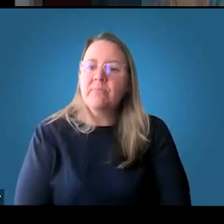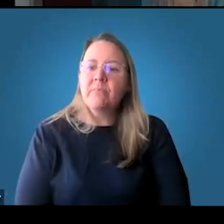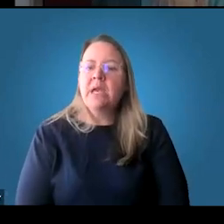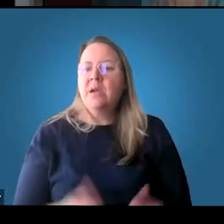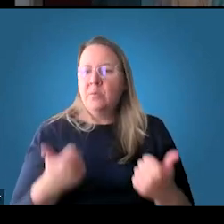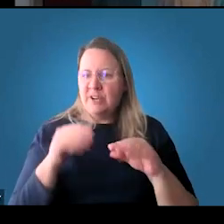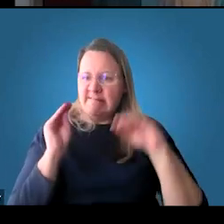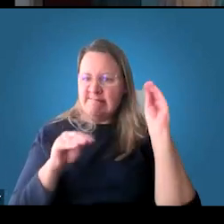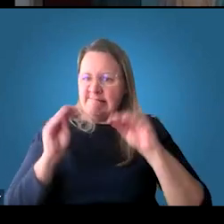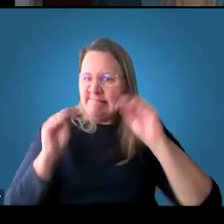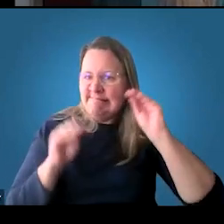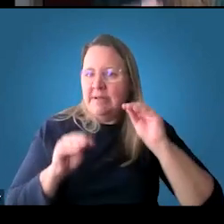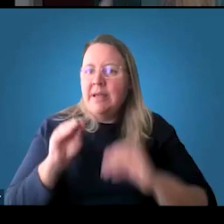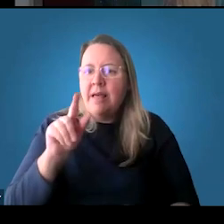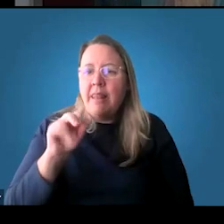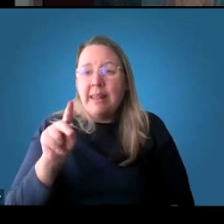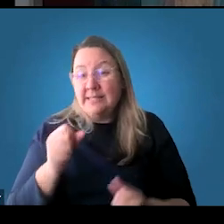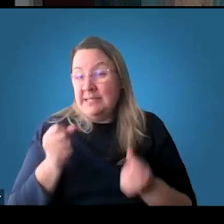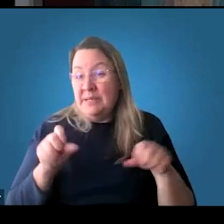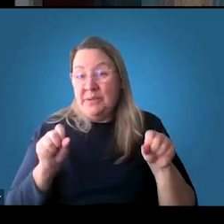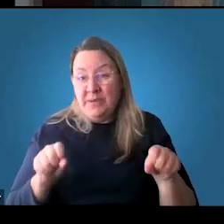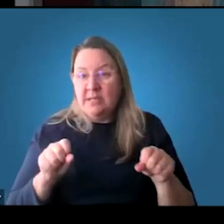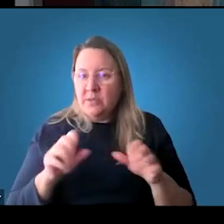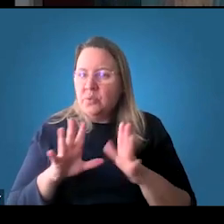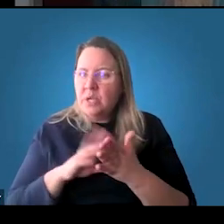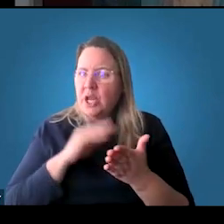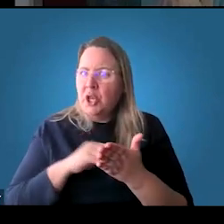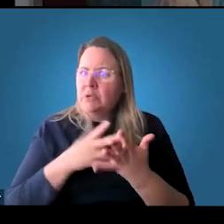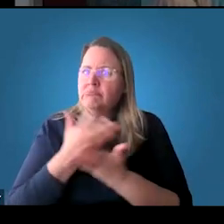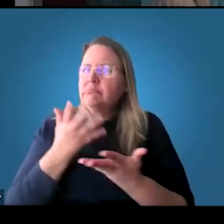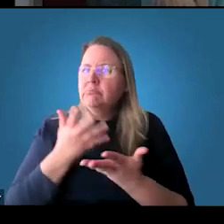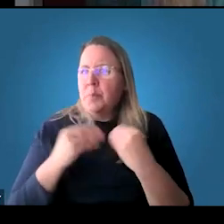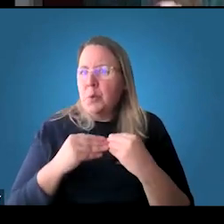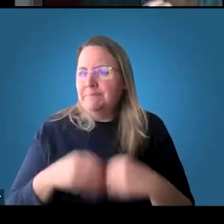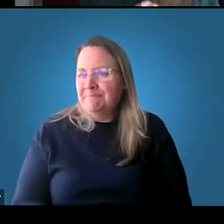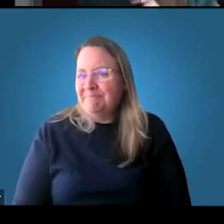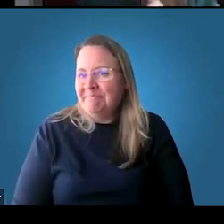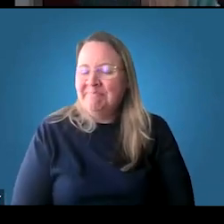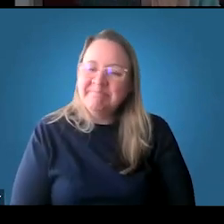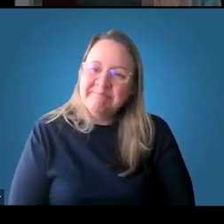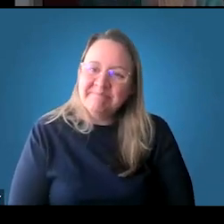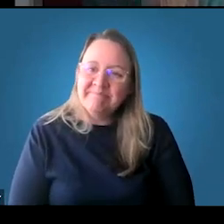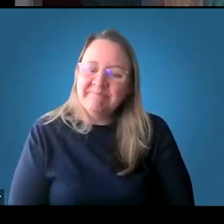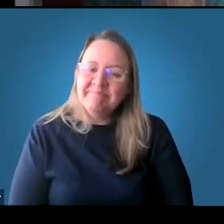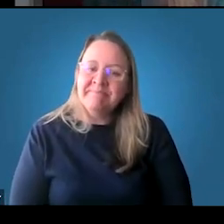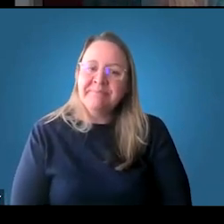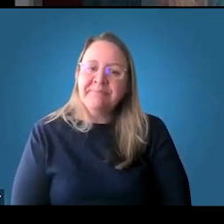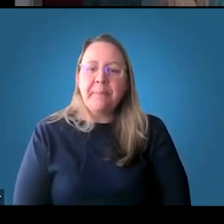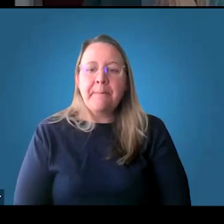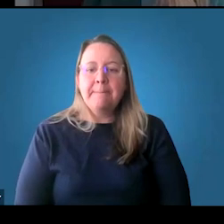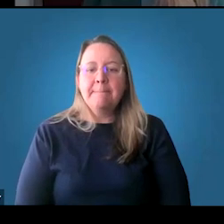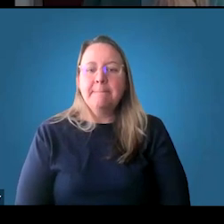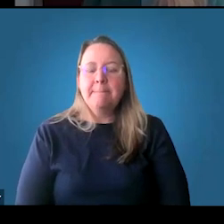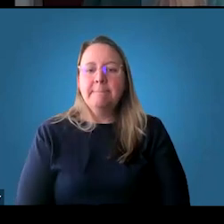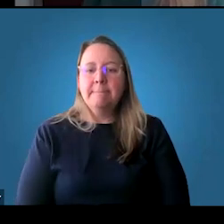many of these links in the chat so that you can keep the learning going that way too. Now, one example with